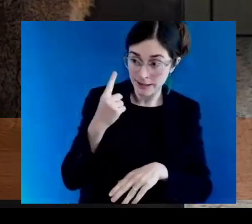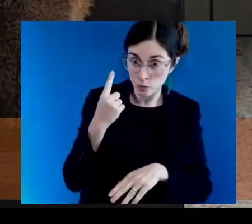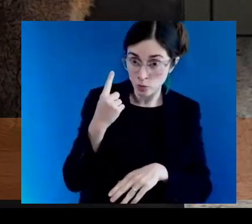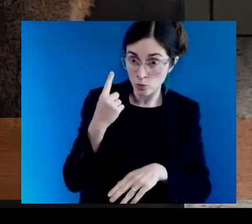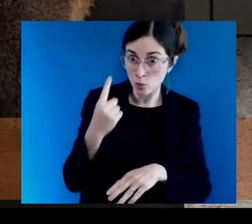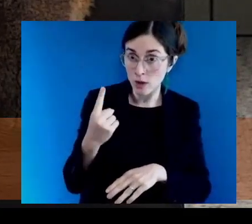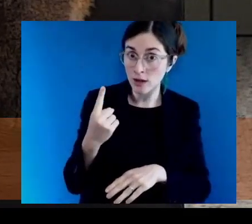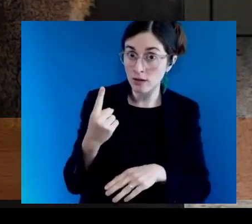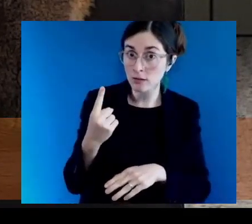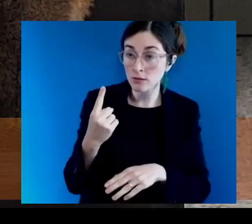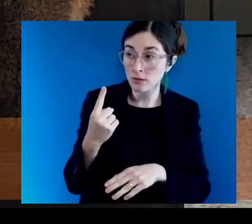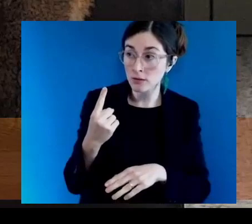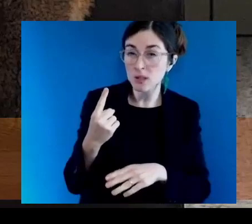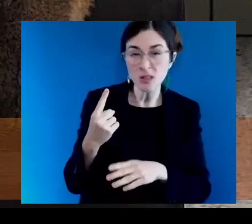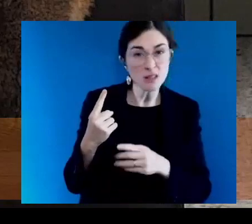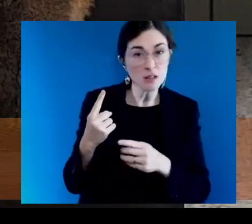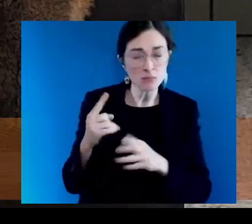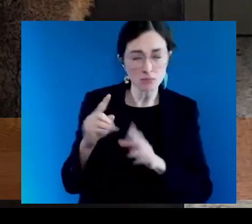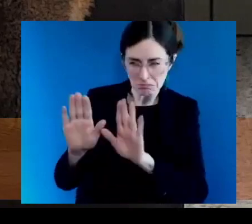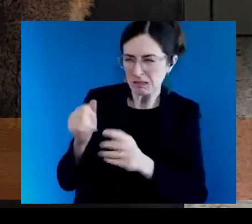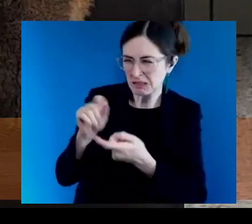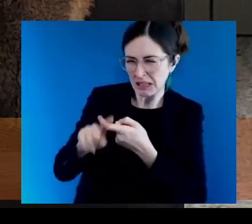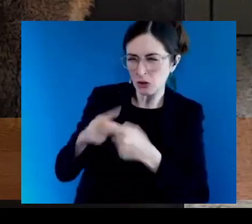1891? We're still on the history piece. Yes.